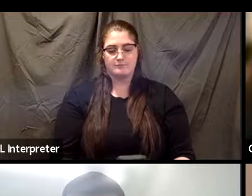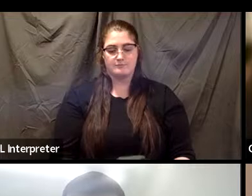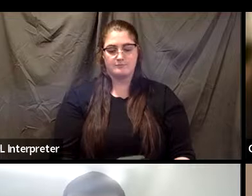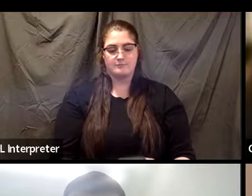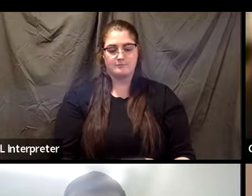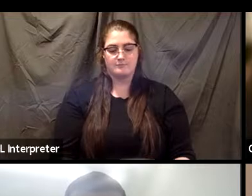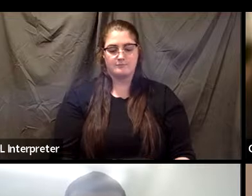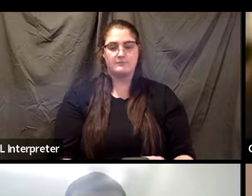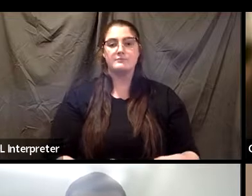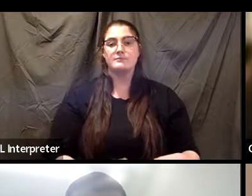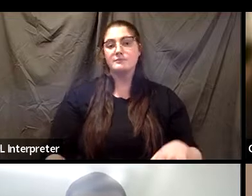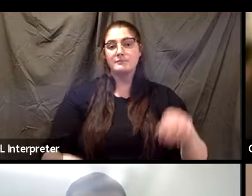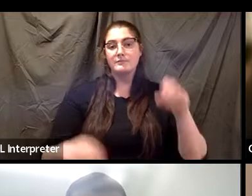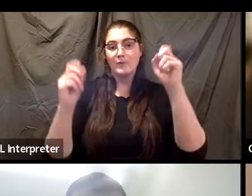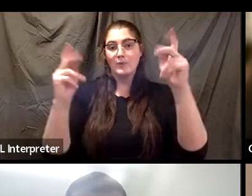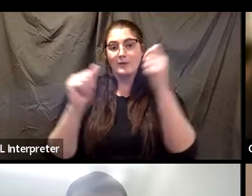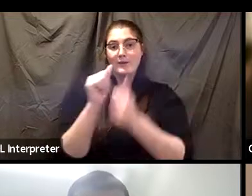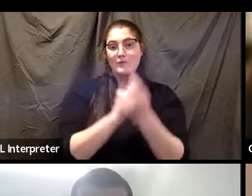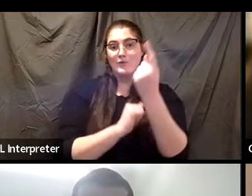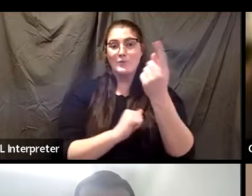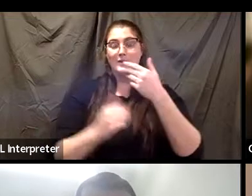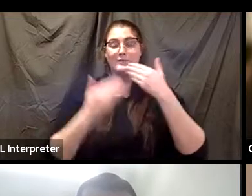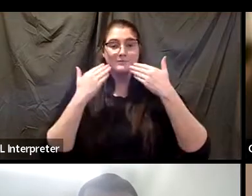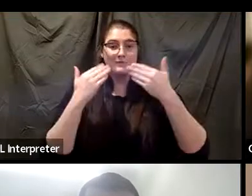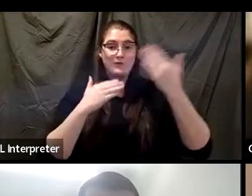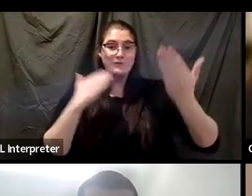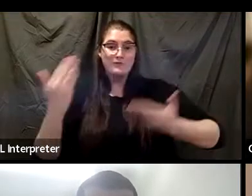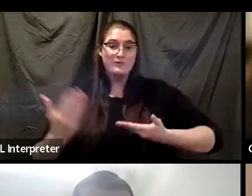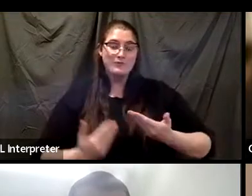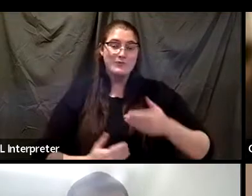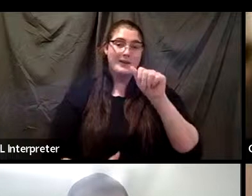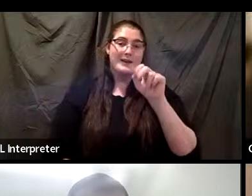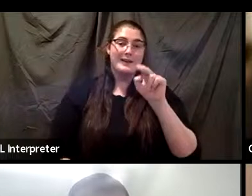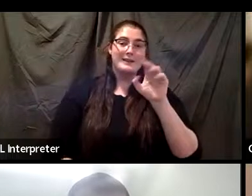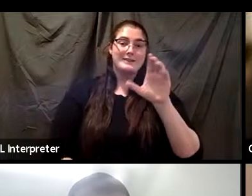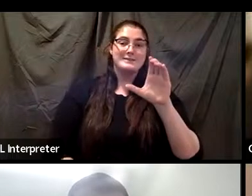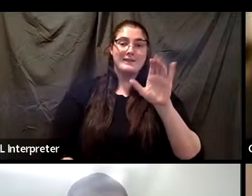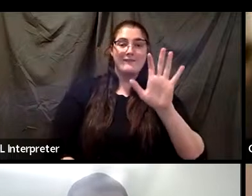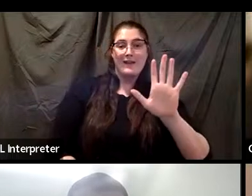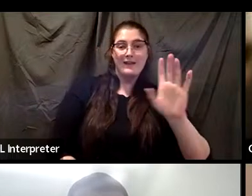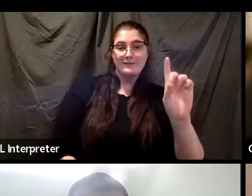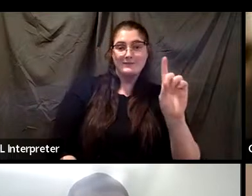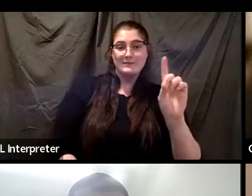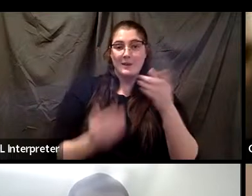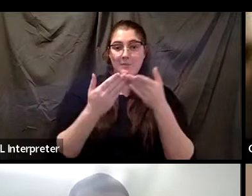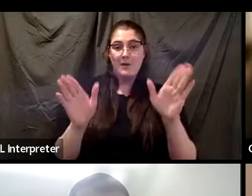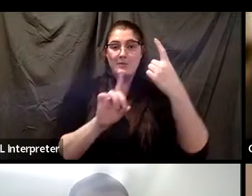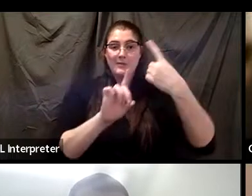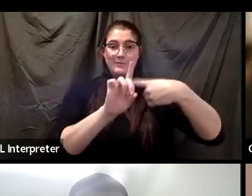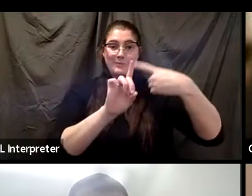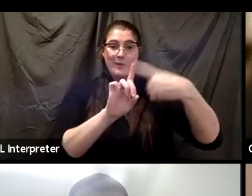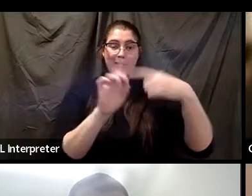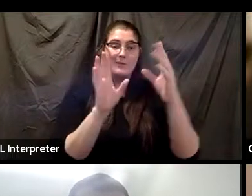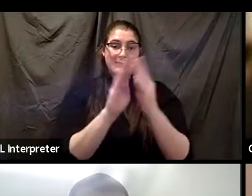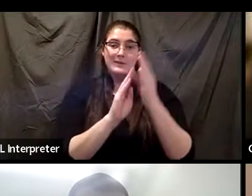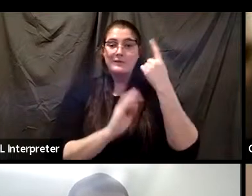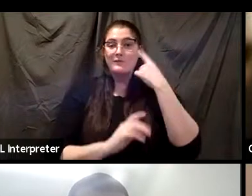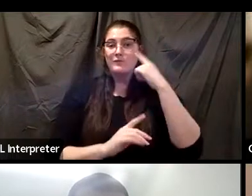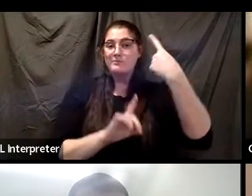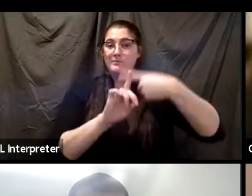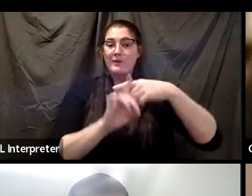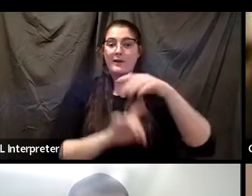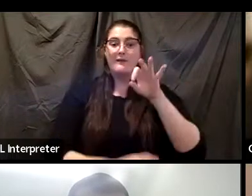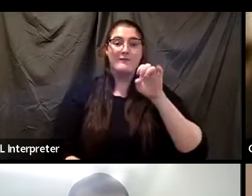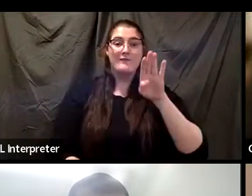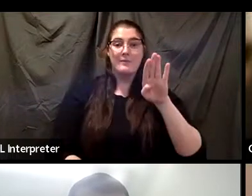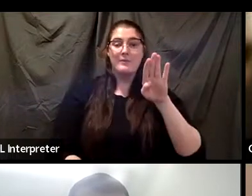Okay, everyone. Well, thank you for joining us tonight for ANC 5D's public monthly meeting for the month of February.